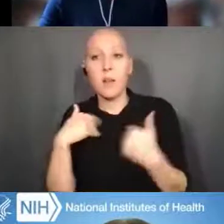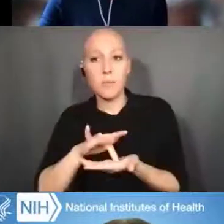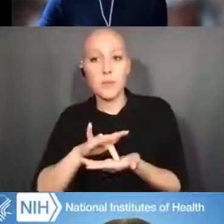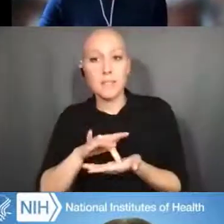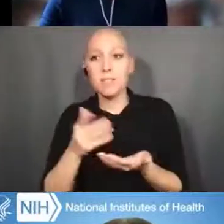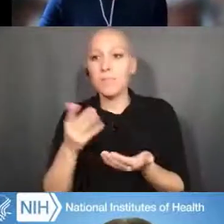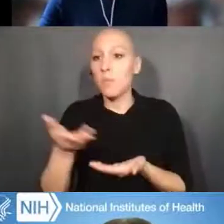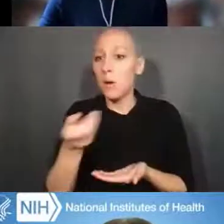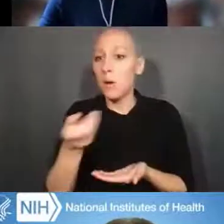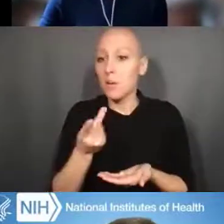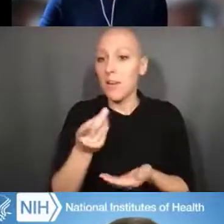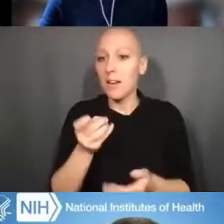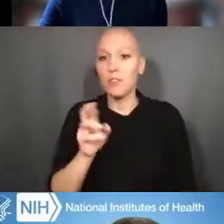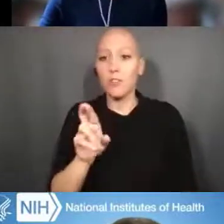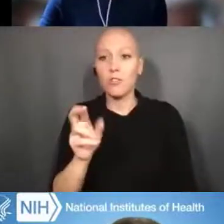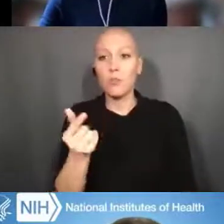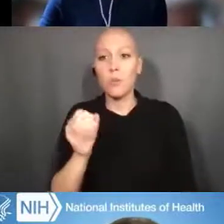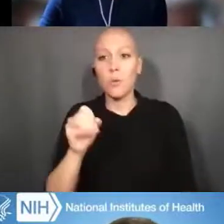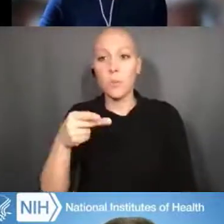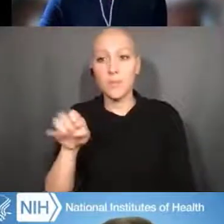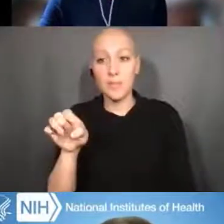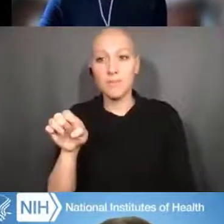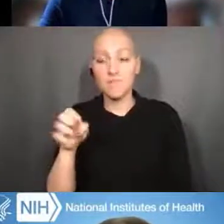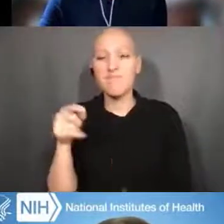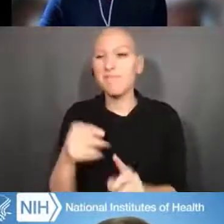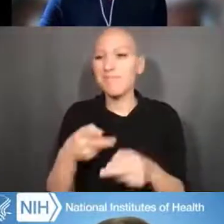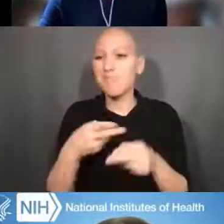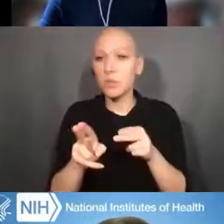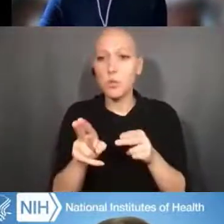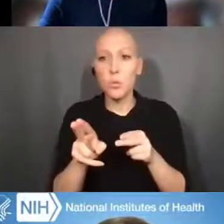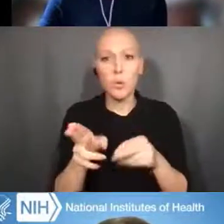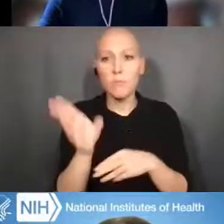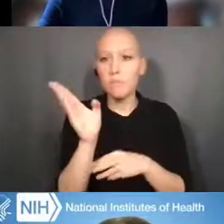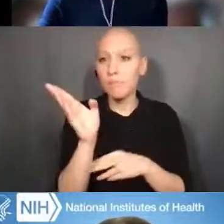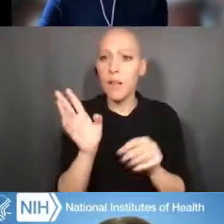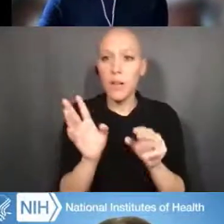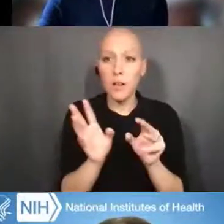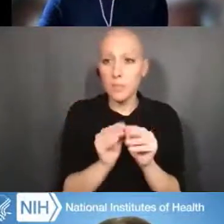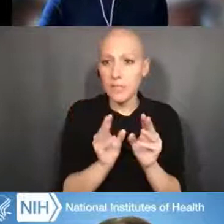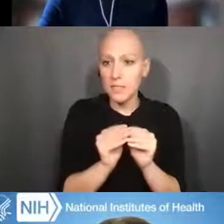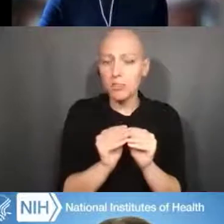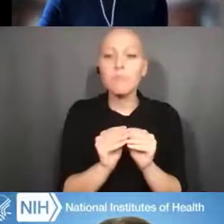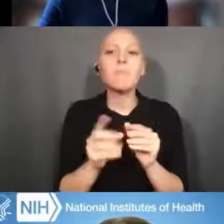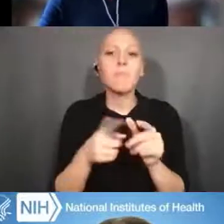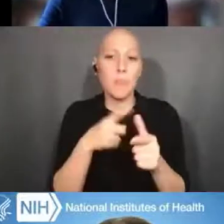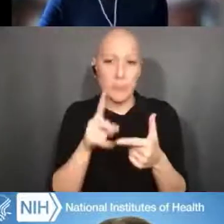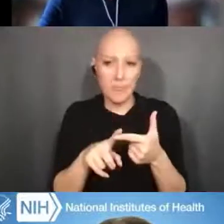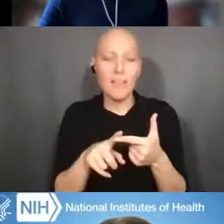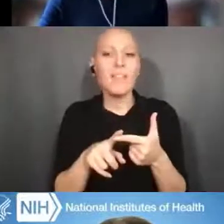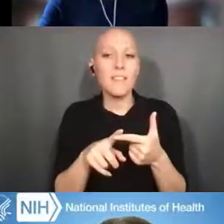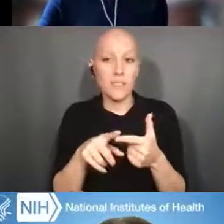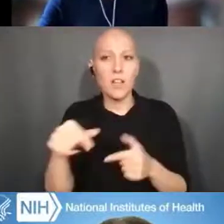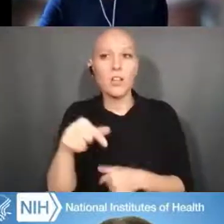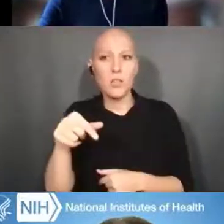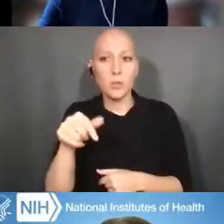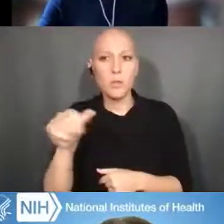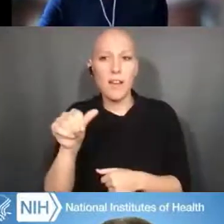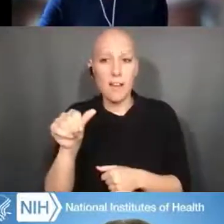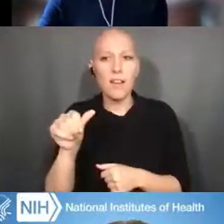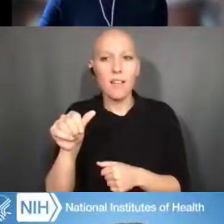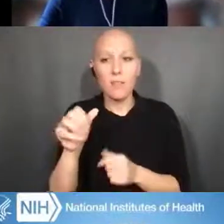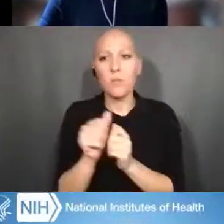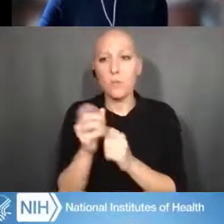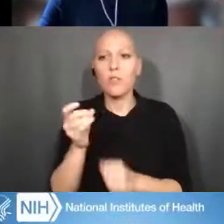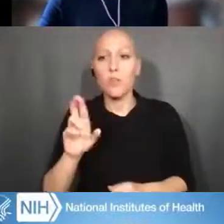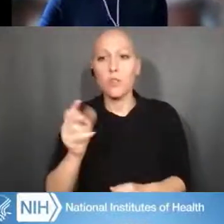The format for this session is a short presentation followed by Q&A with Dr. Gopi. During the presentation, we will have Q&A staff to answer